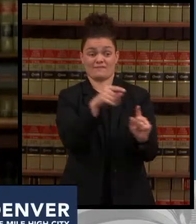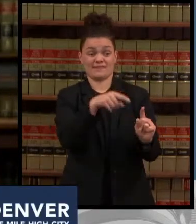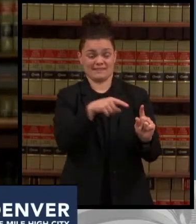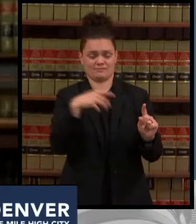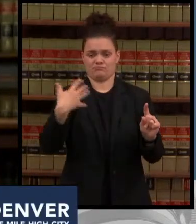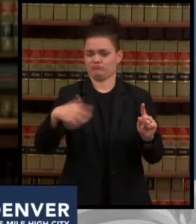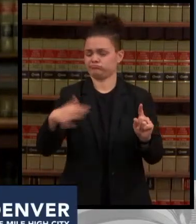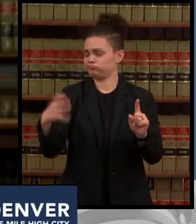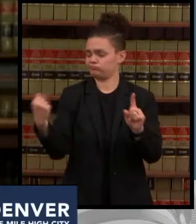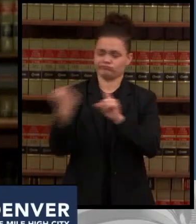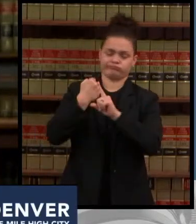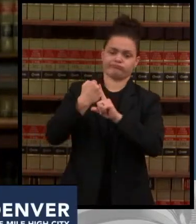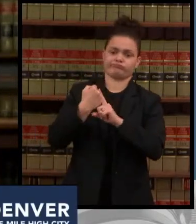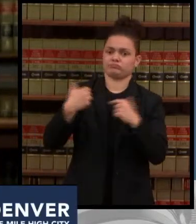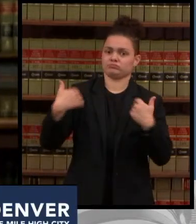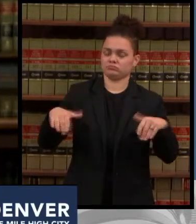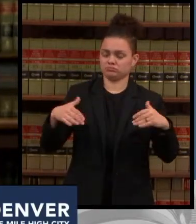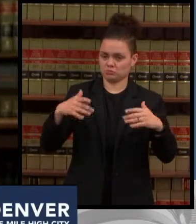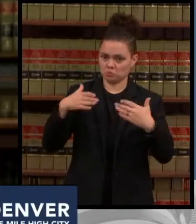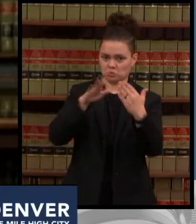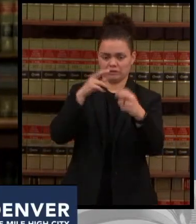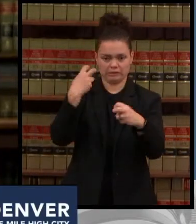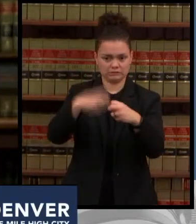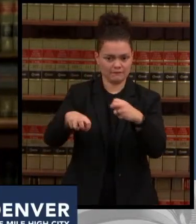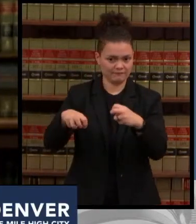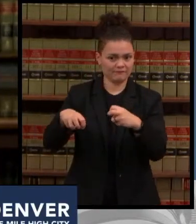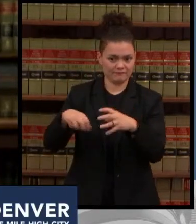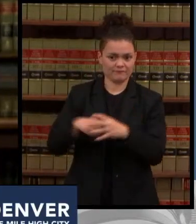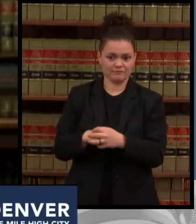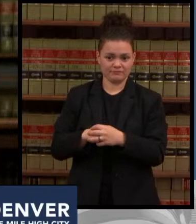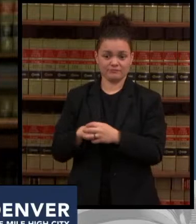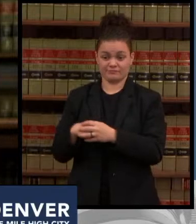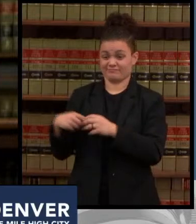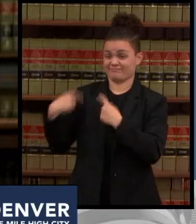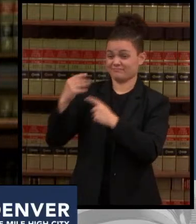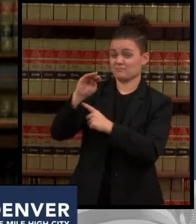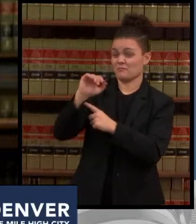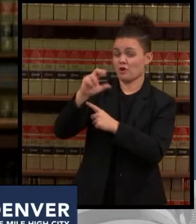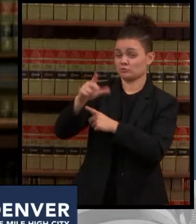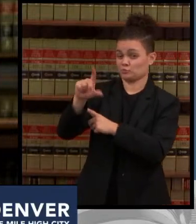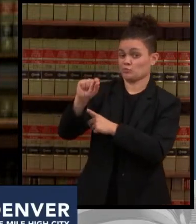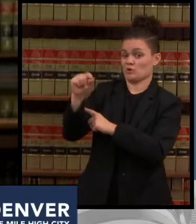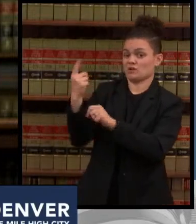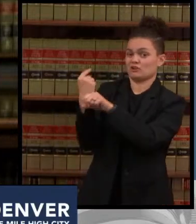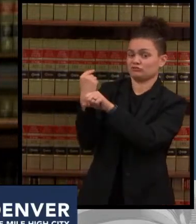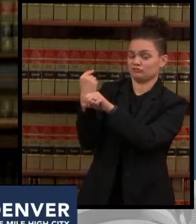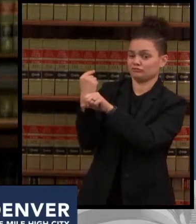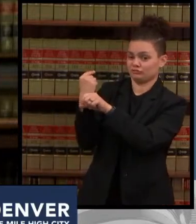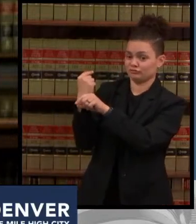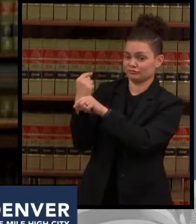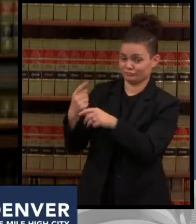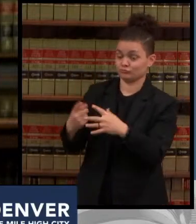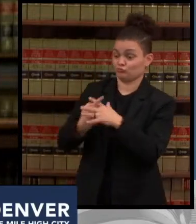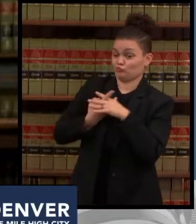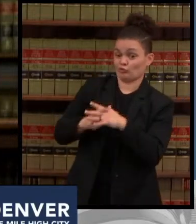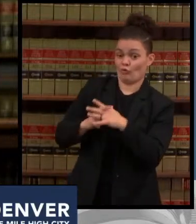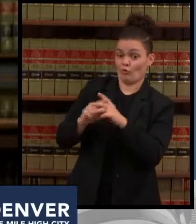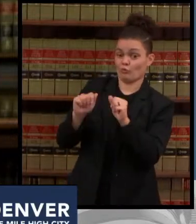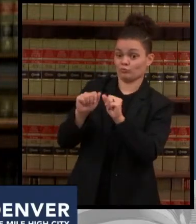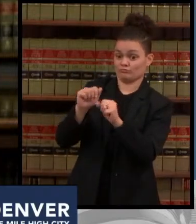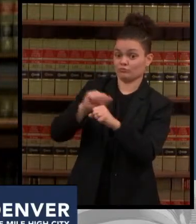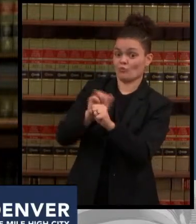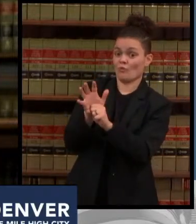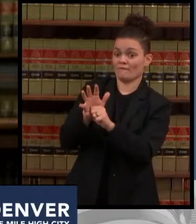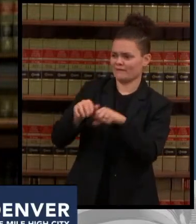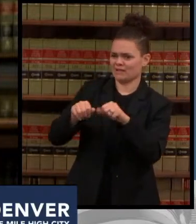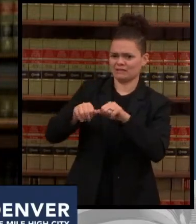incredibly difficult. When we started in March of 2020, facing the first days of COVID, trying to figure out what our life was going to be